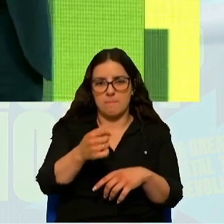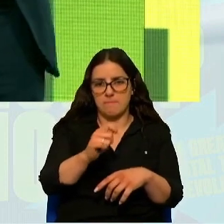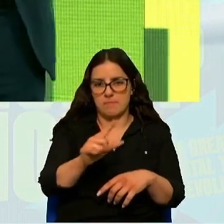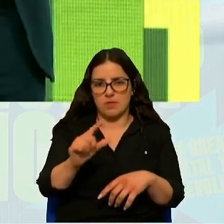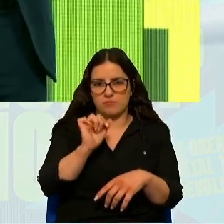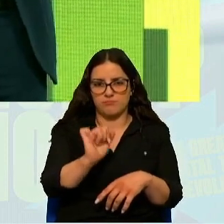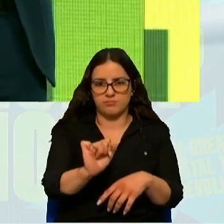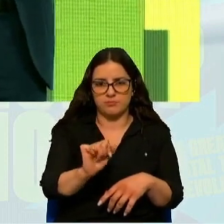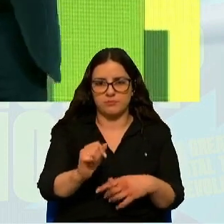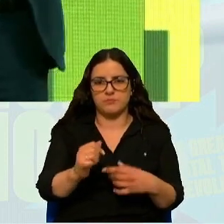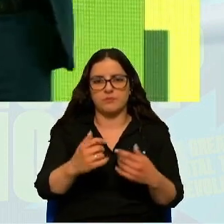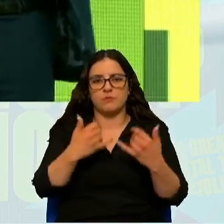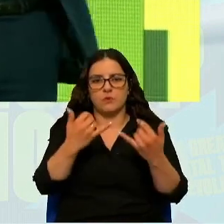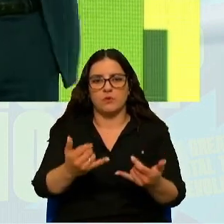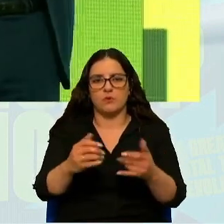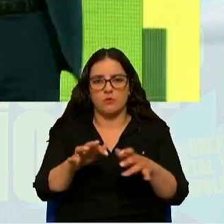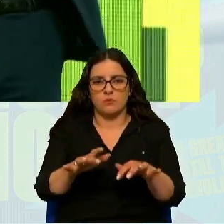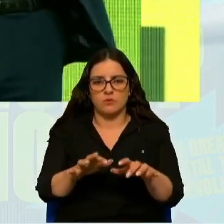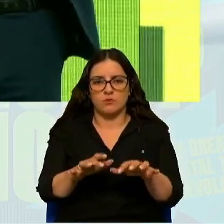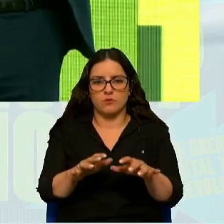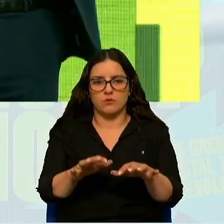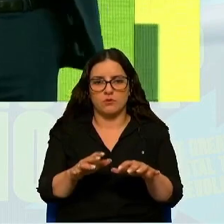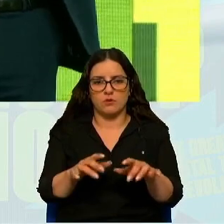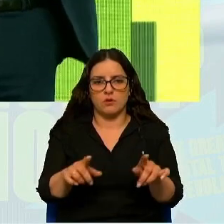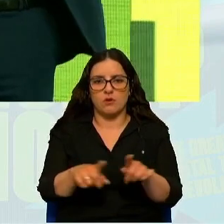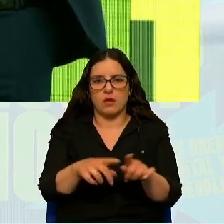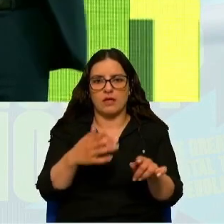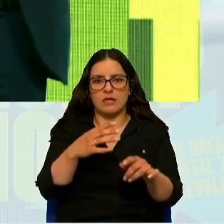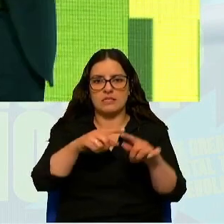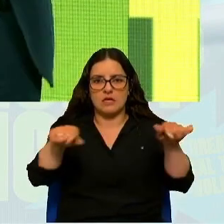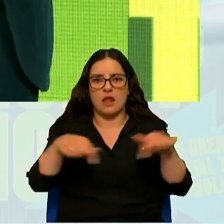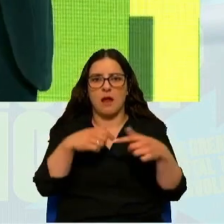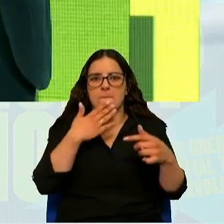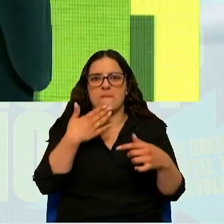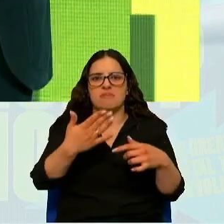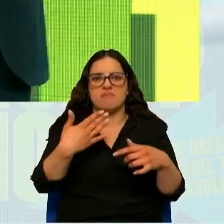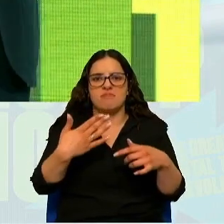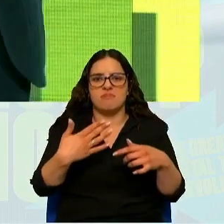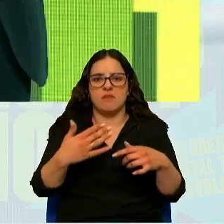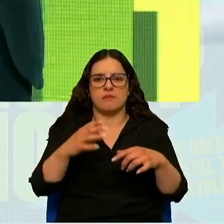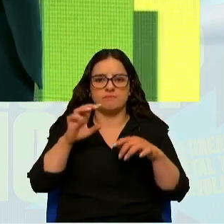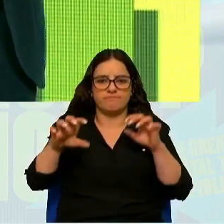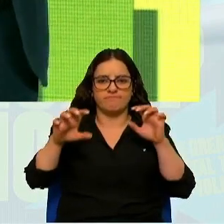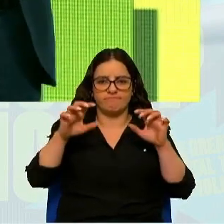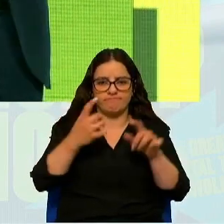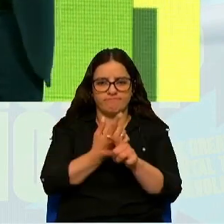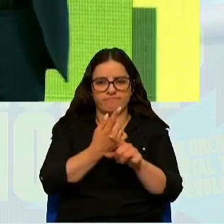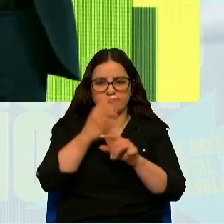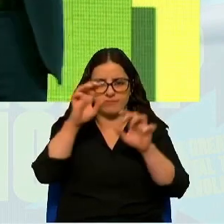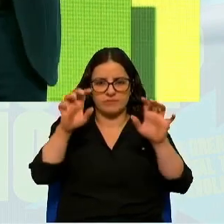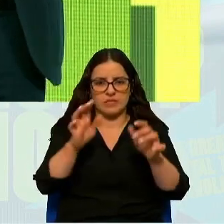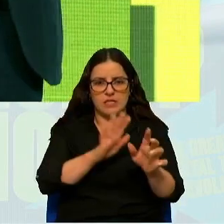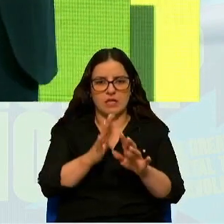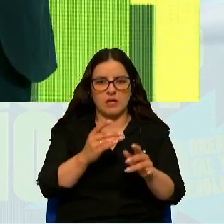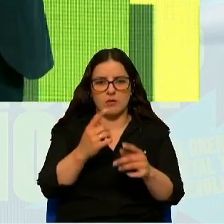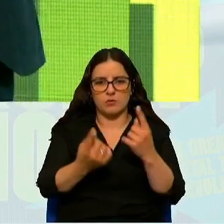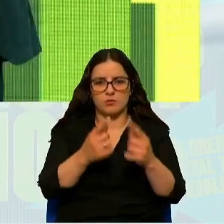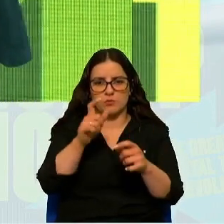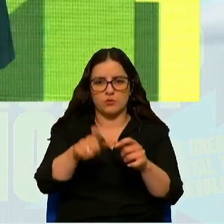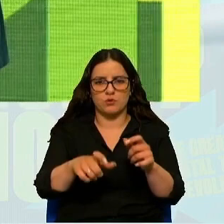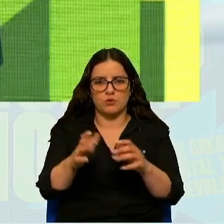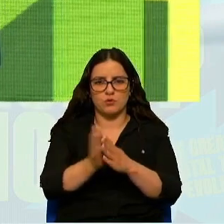like Alexander Bell, and the computer in a very big room. People